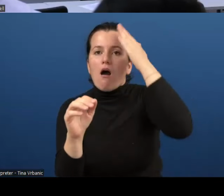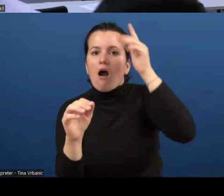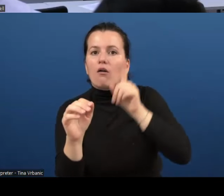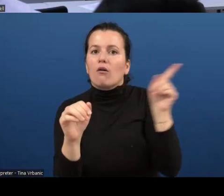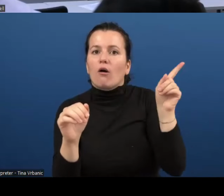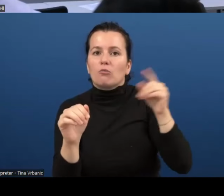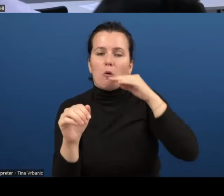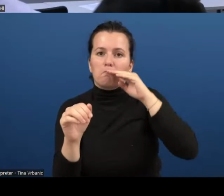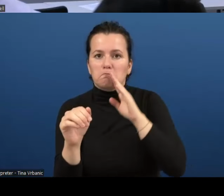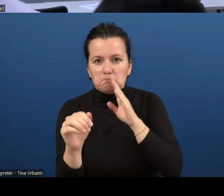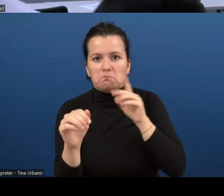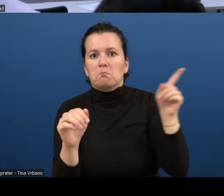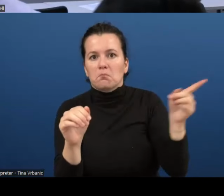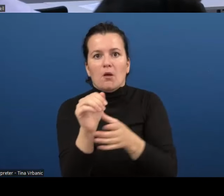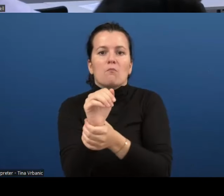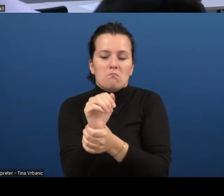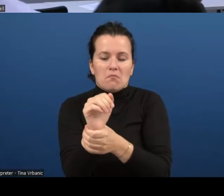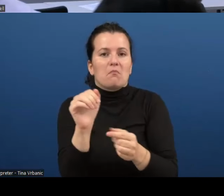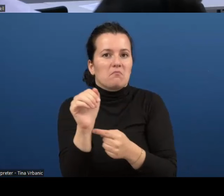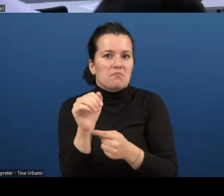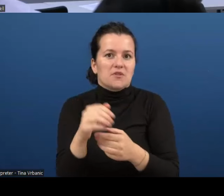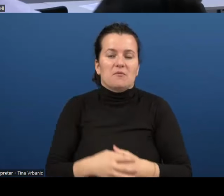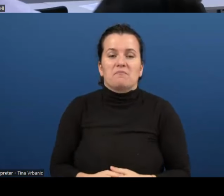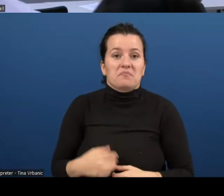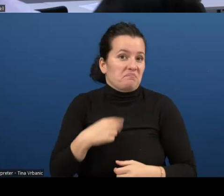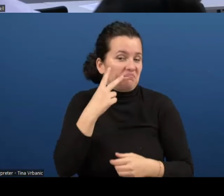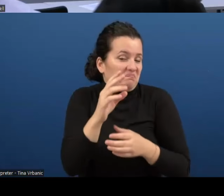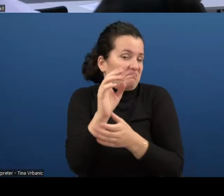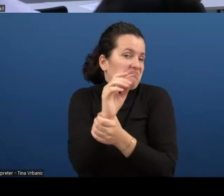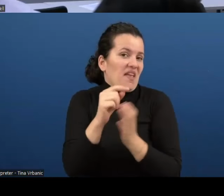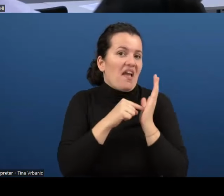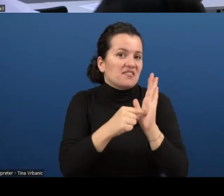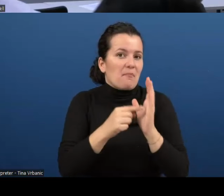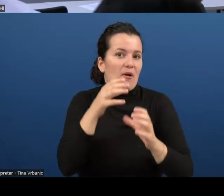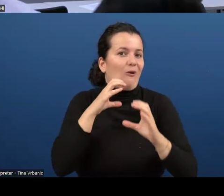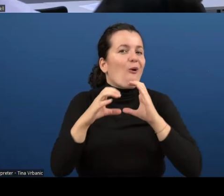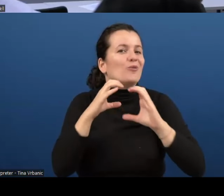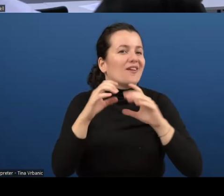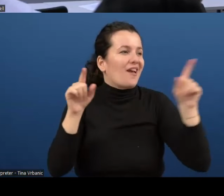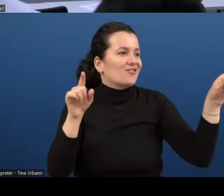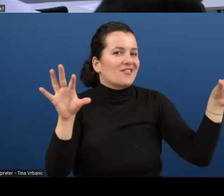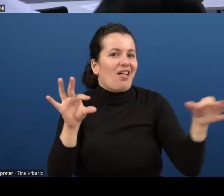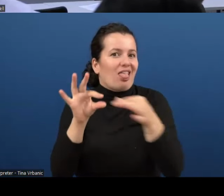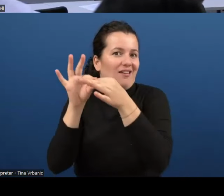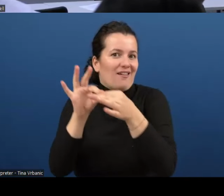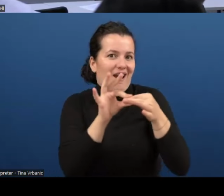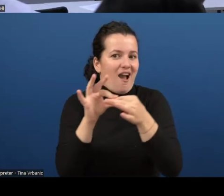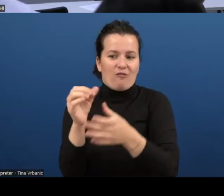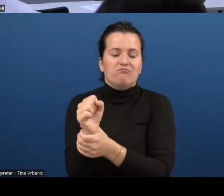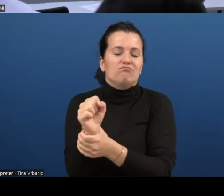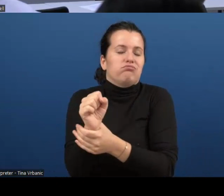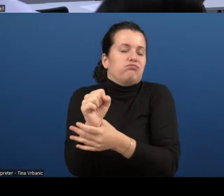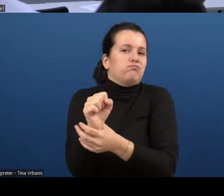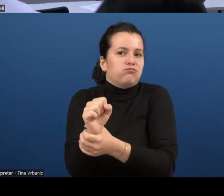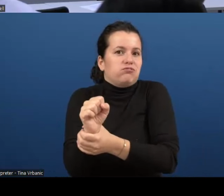it's useful, but yeah. These are the kinds of experiments that are published in,